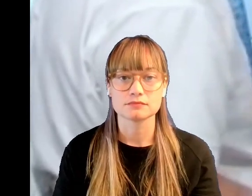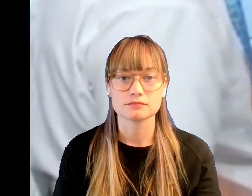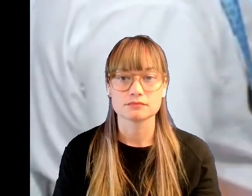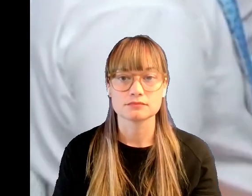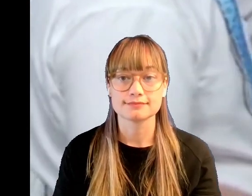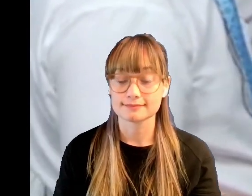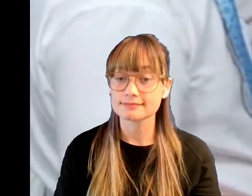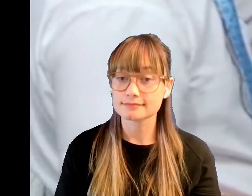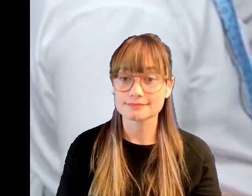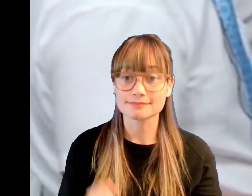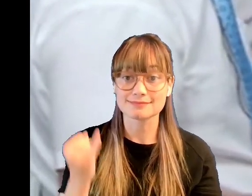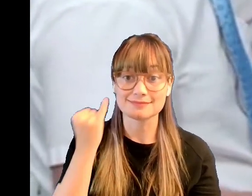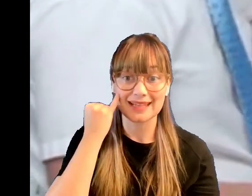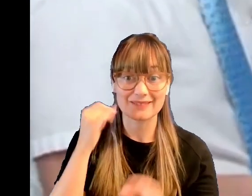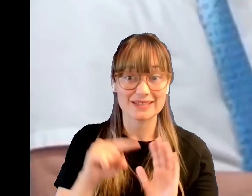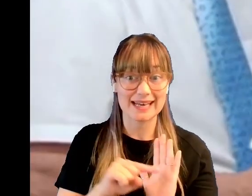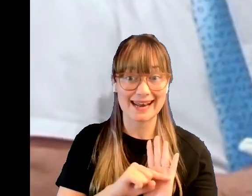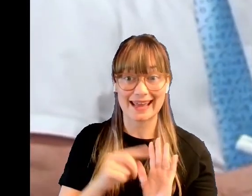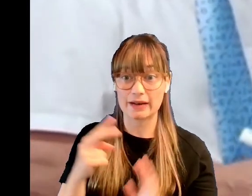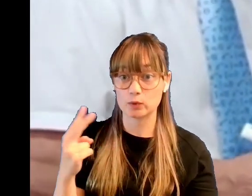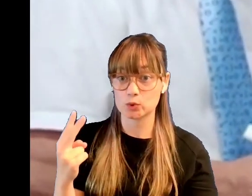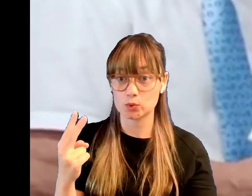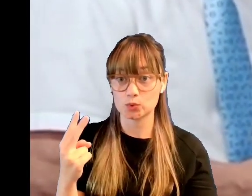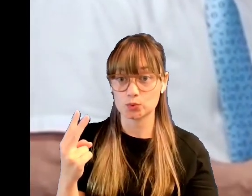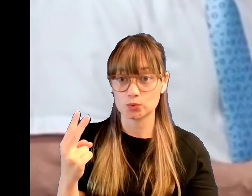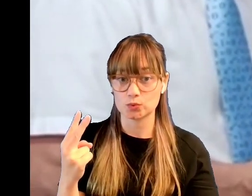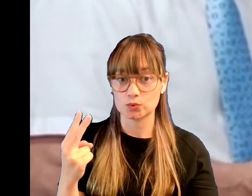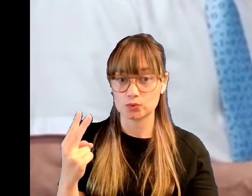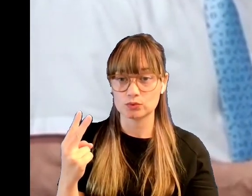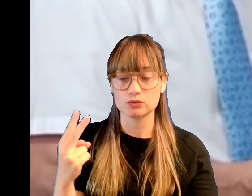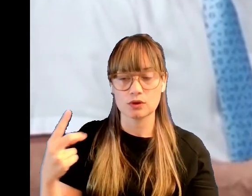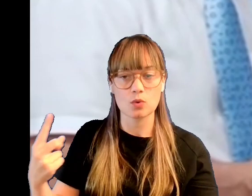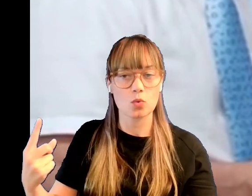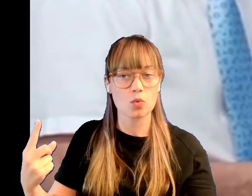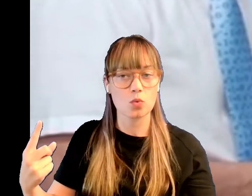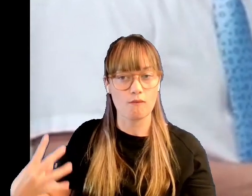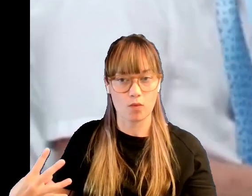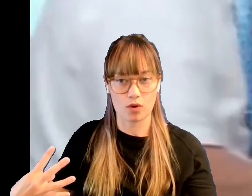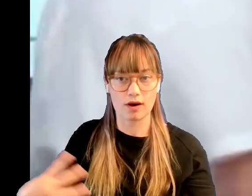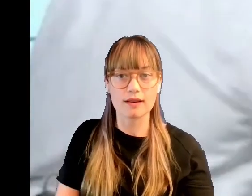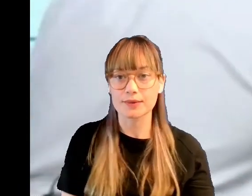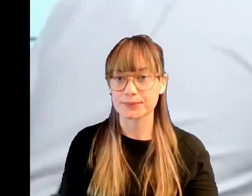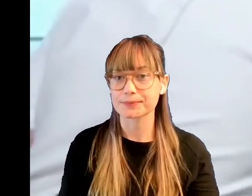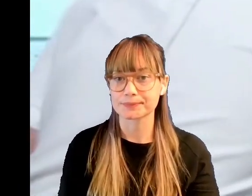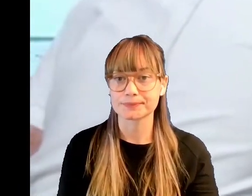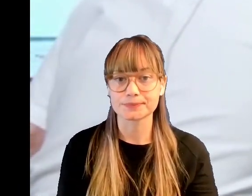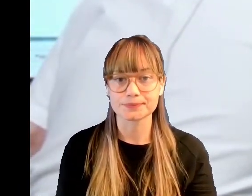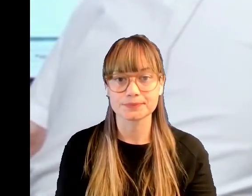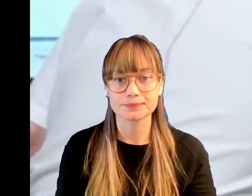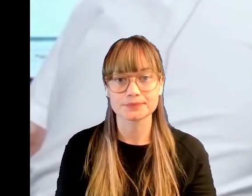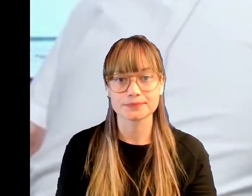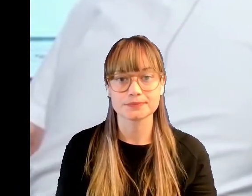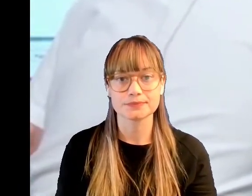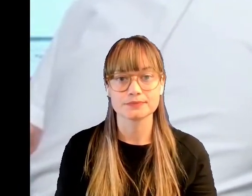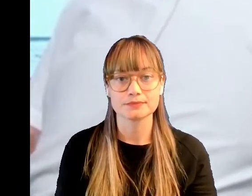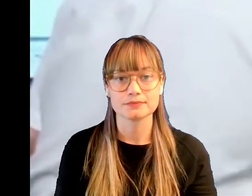And if you put in -2, Isaac, 2 to the -2. Would be 1/4. That's right.